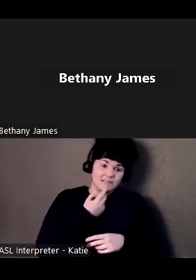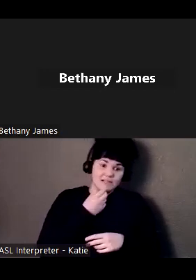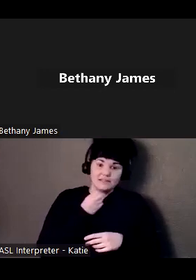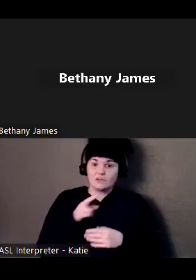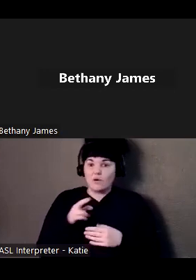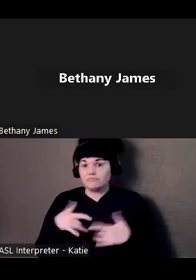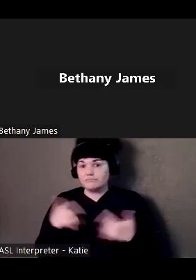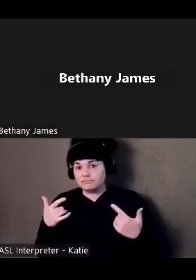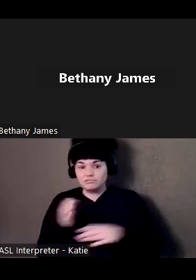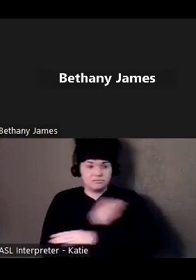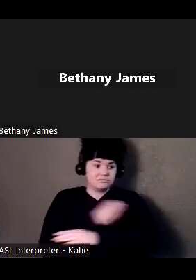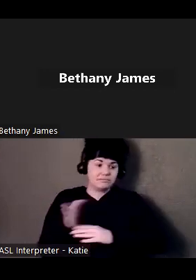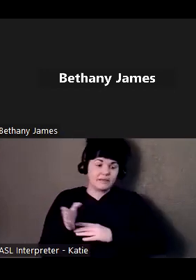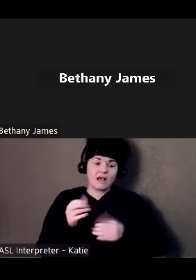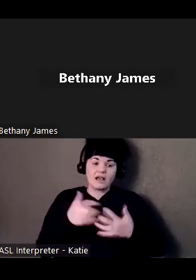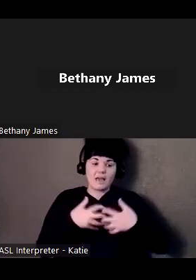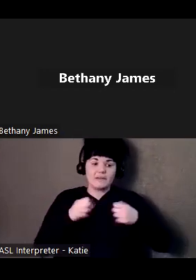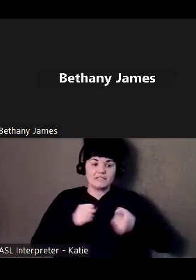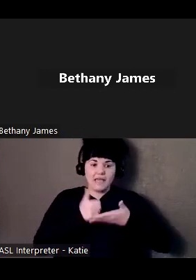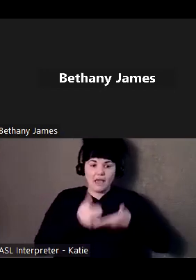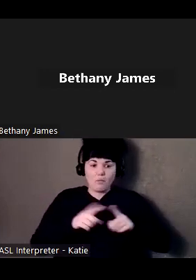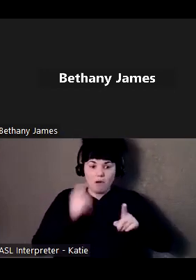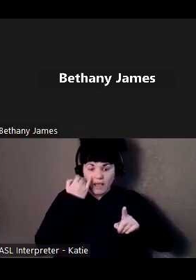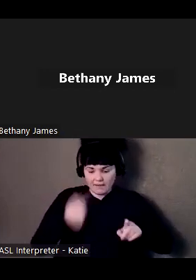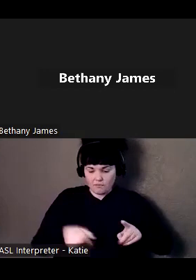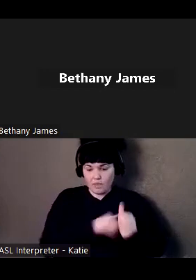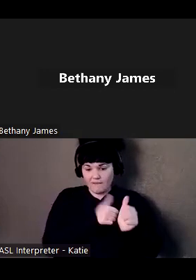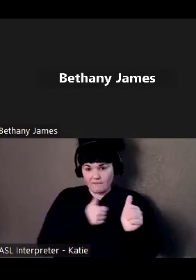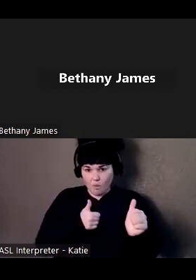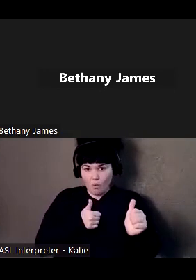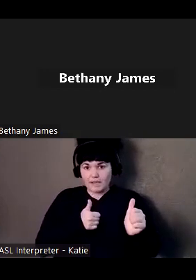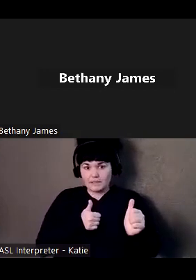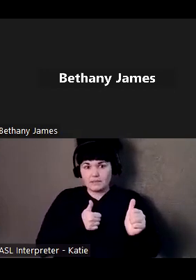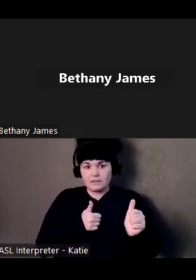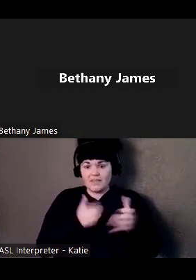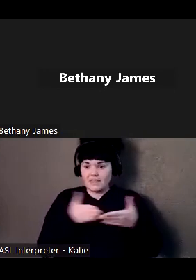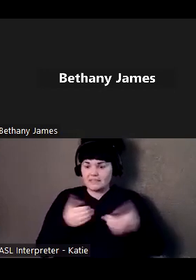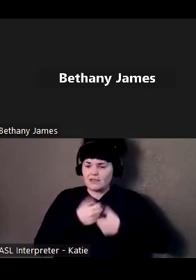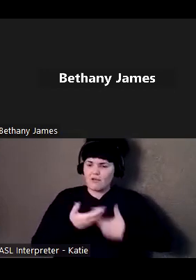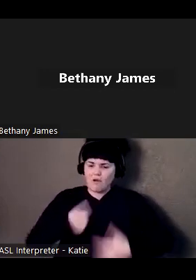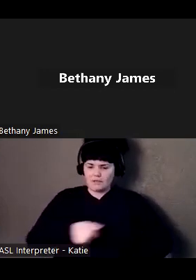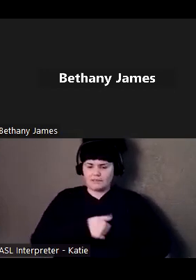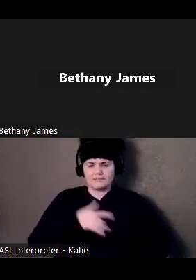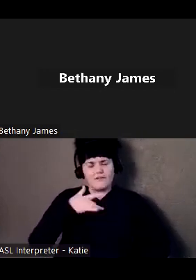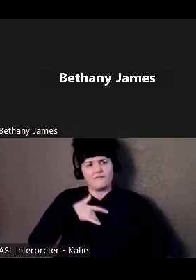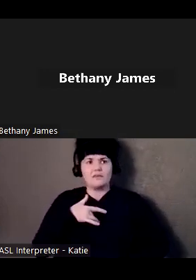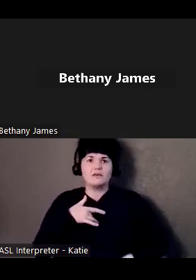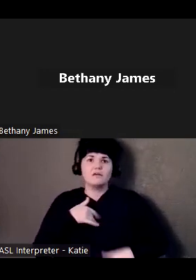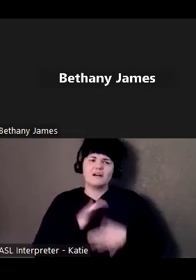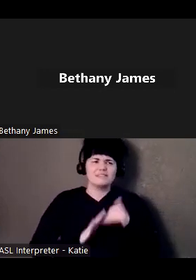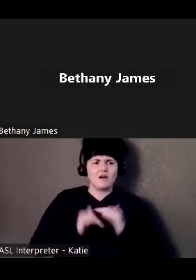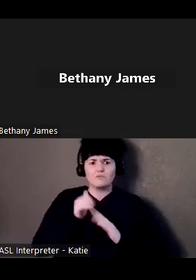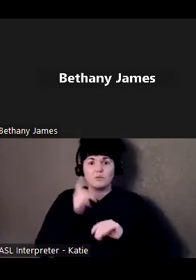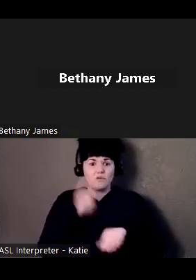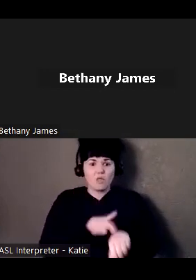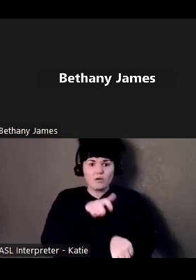Accommodations can be helpful, but if we avoid those things that make us uncomfortable for too long, it can create this